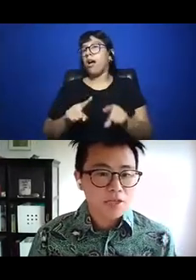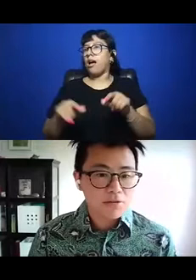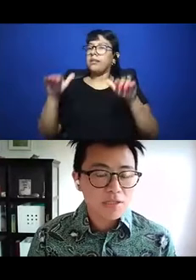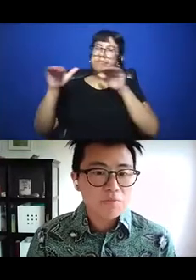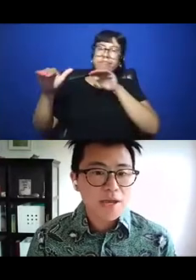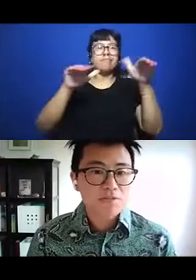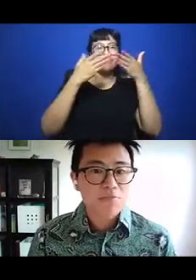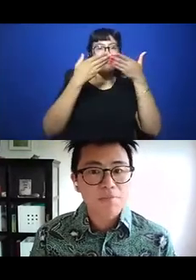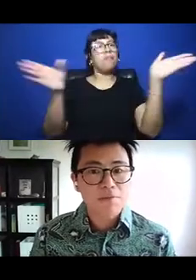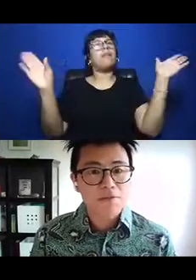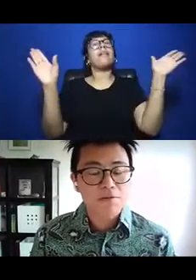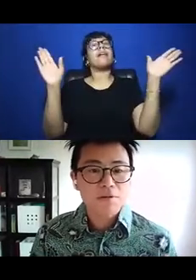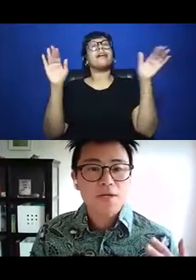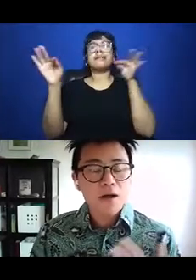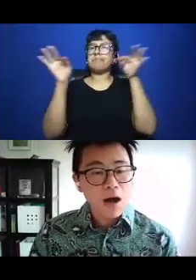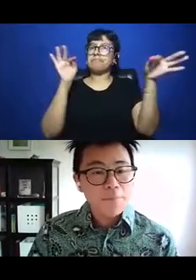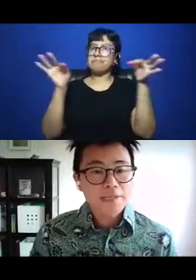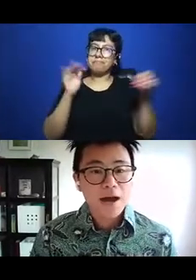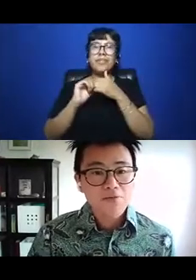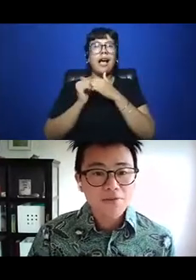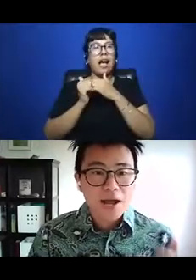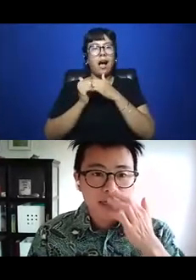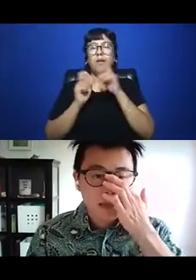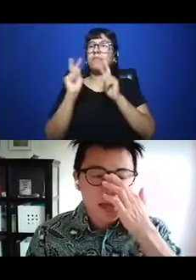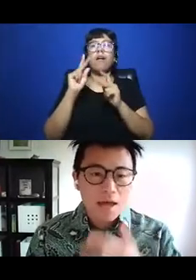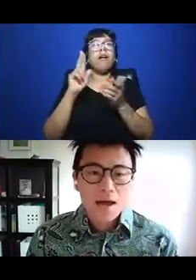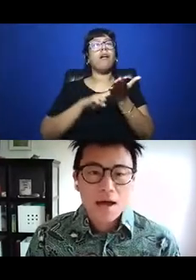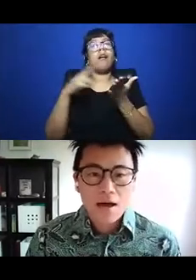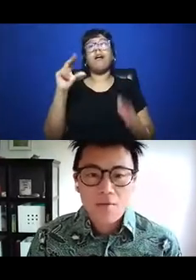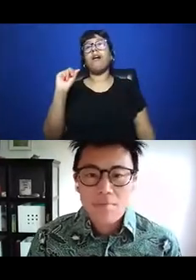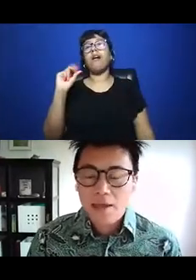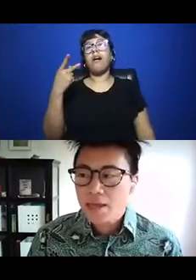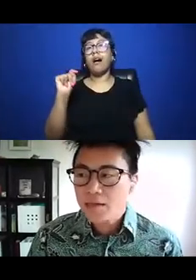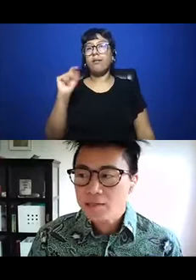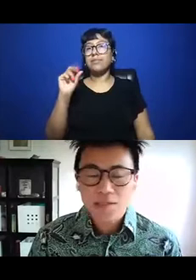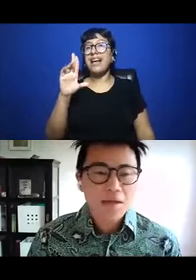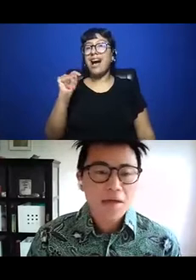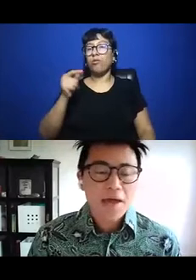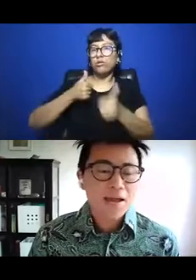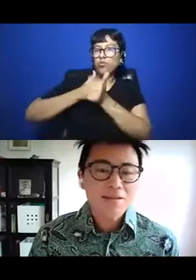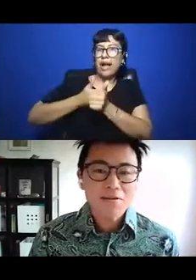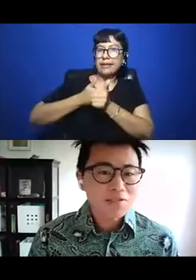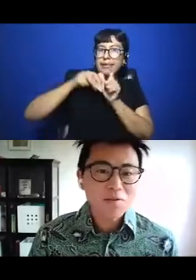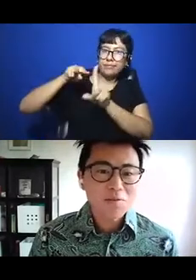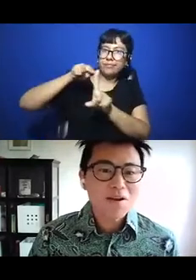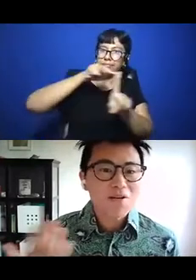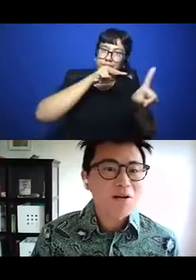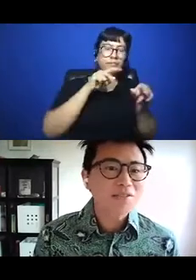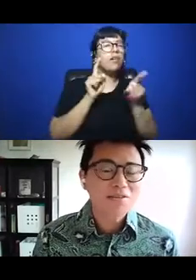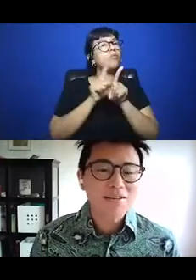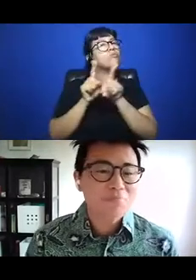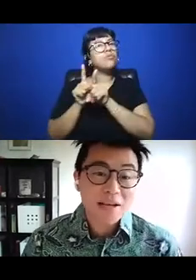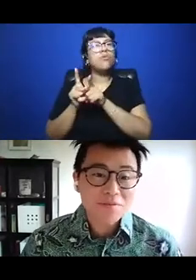They shared some ways for people to opt out of tracking, and then also there